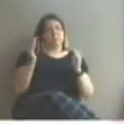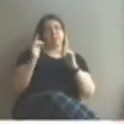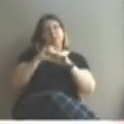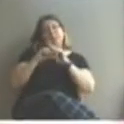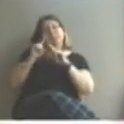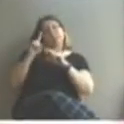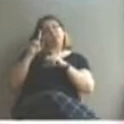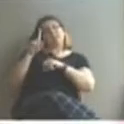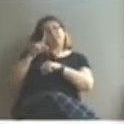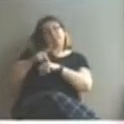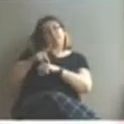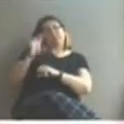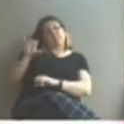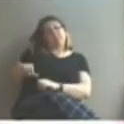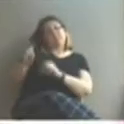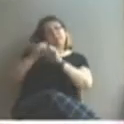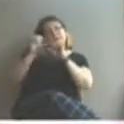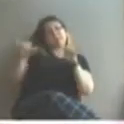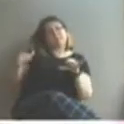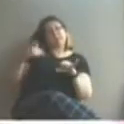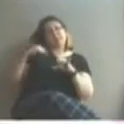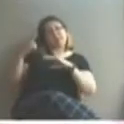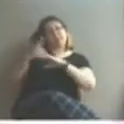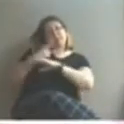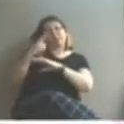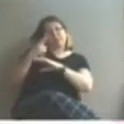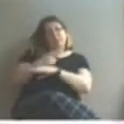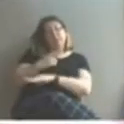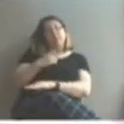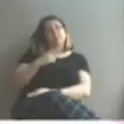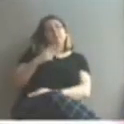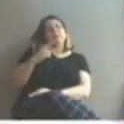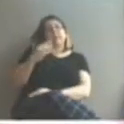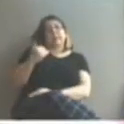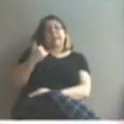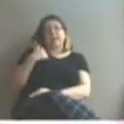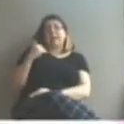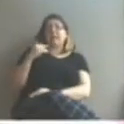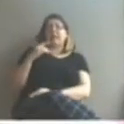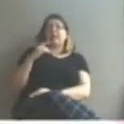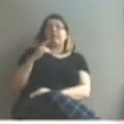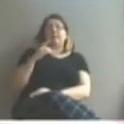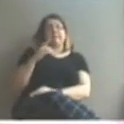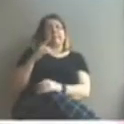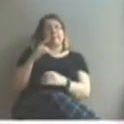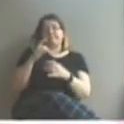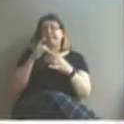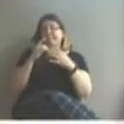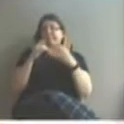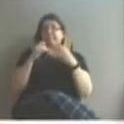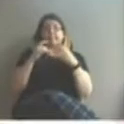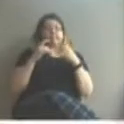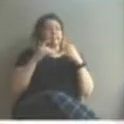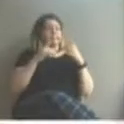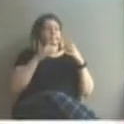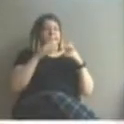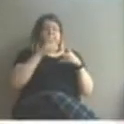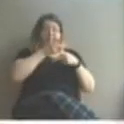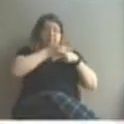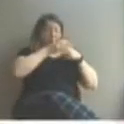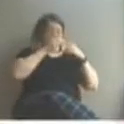principal, this was the system that I operated in. I had a dotted line to my custodians. They had a supervisor who oversaw